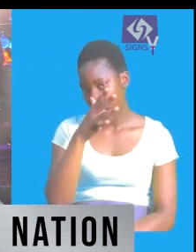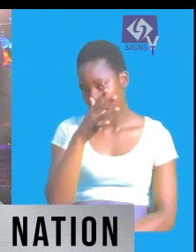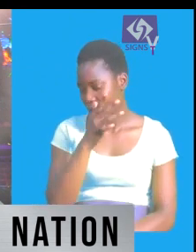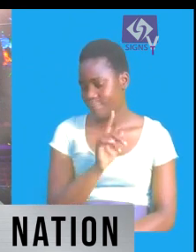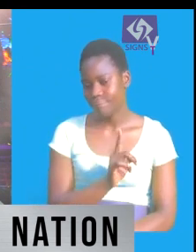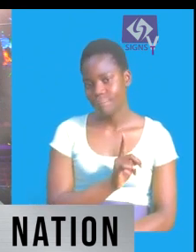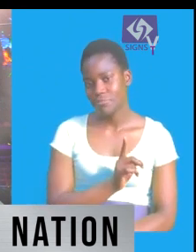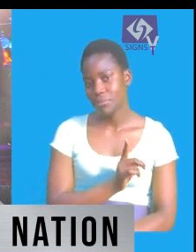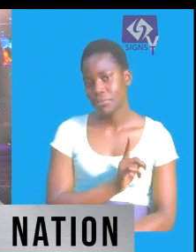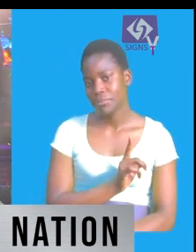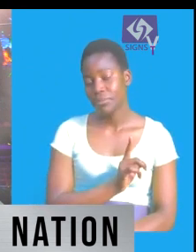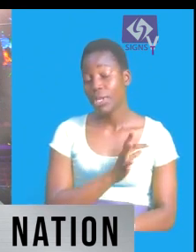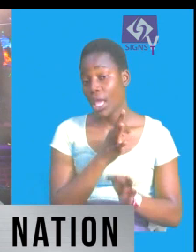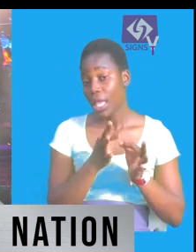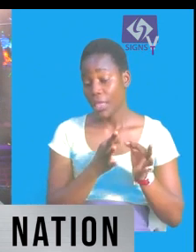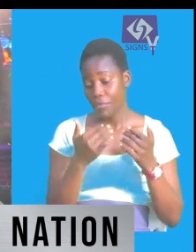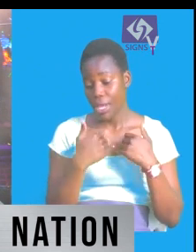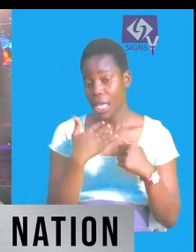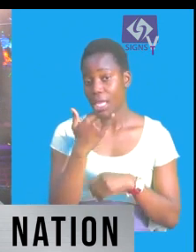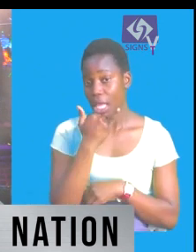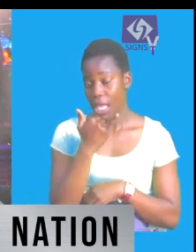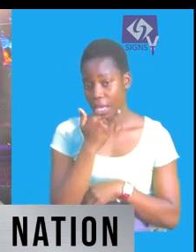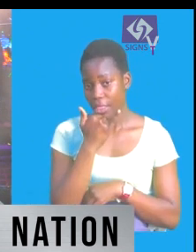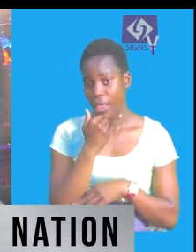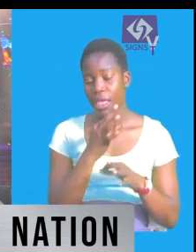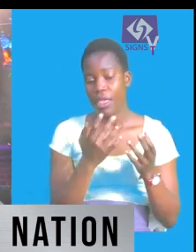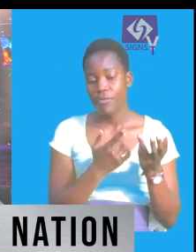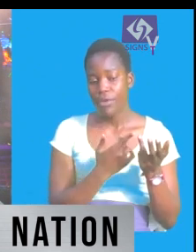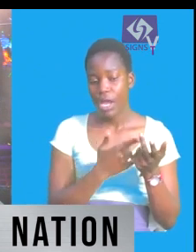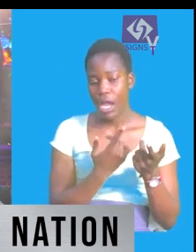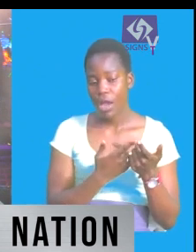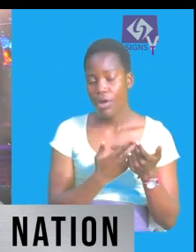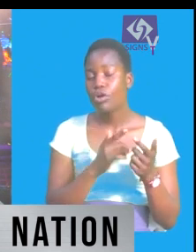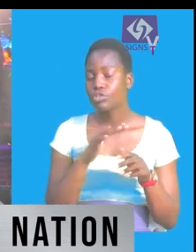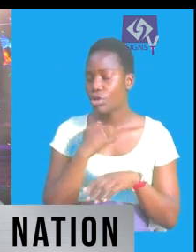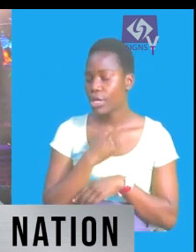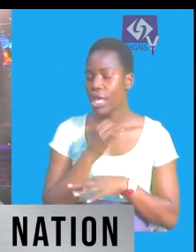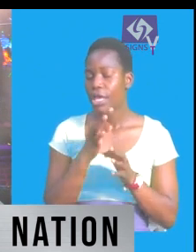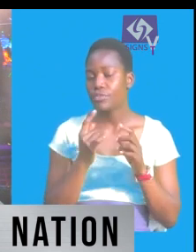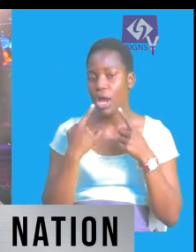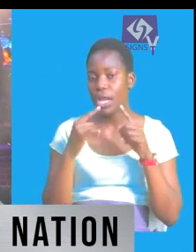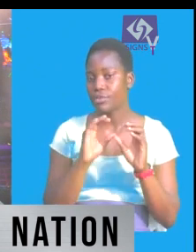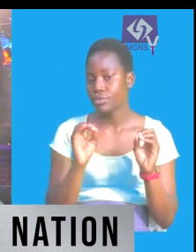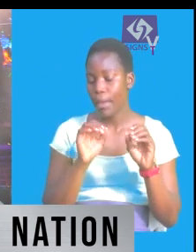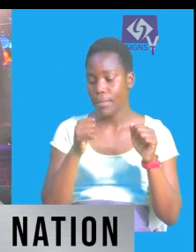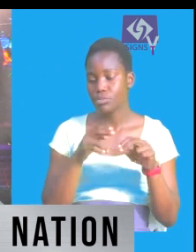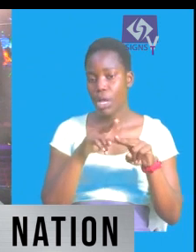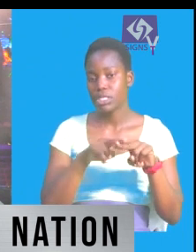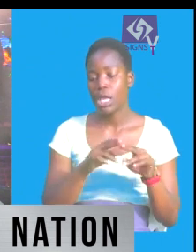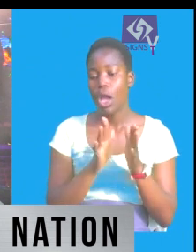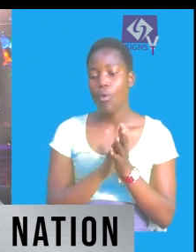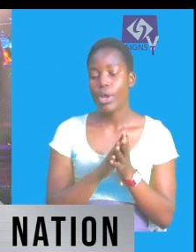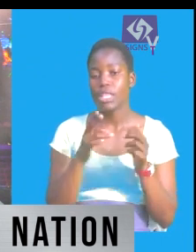seen, you know. If there are errors, instead of him coming to announce, he should have sat down with his